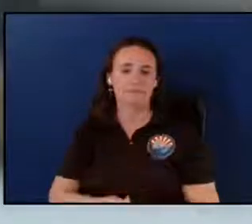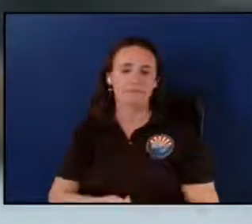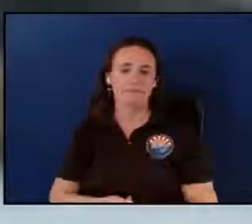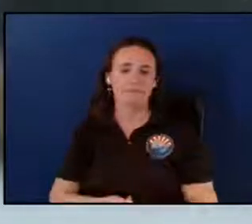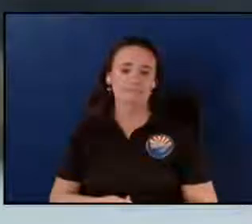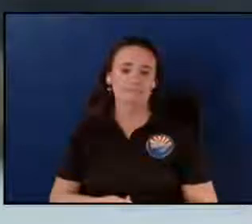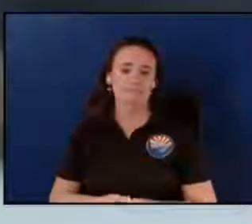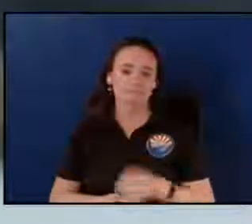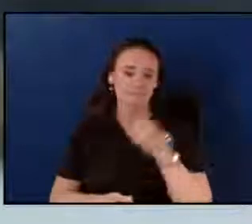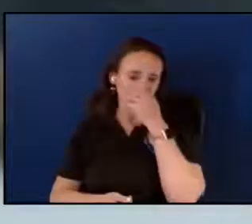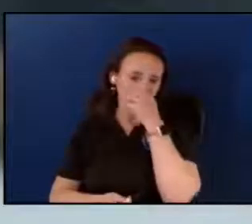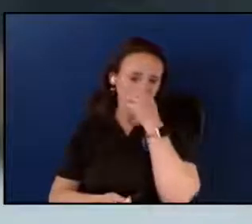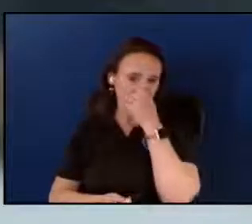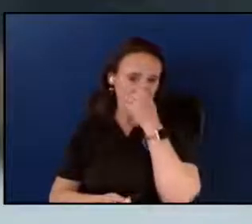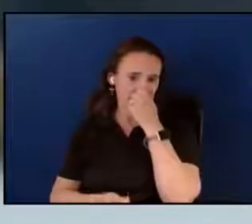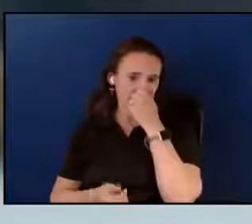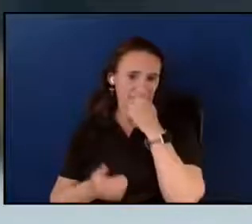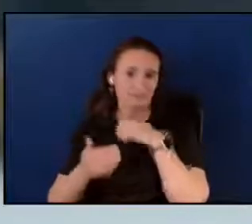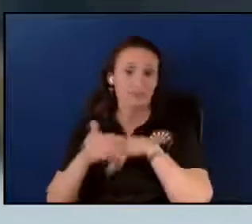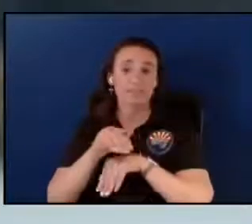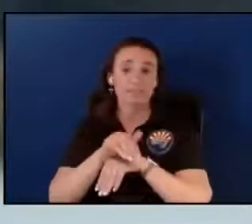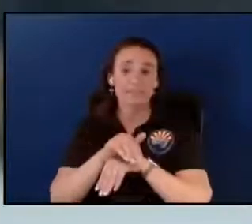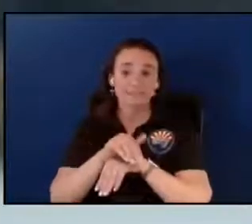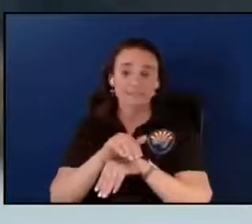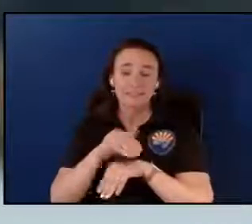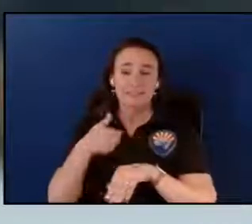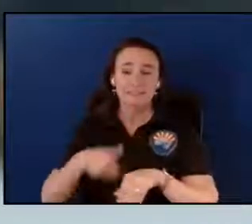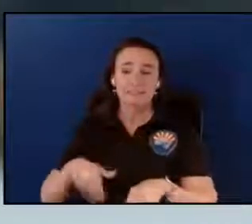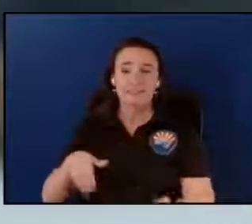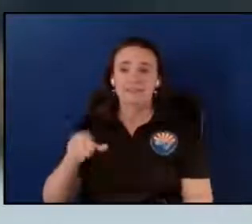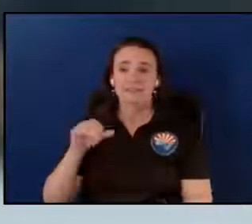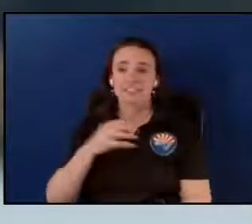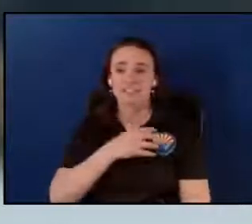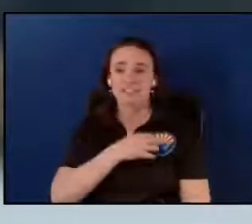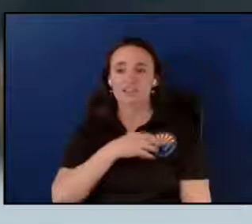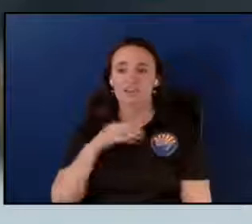Good evening, everyone. This is Sheriff Baca over in Colfax.